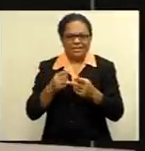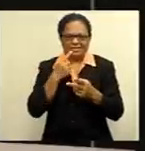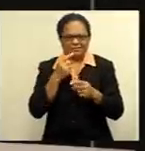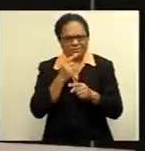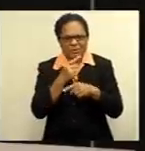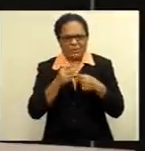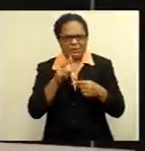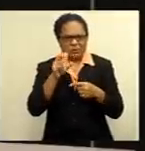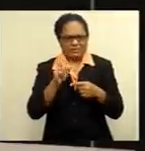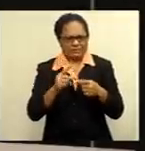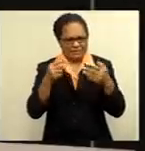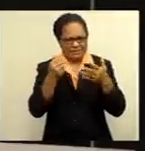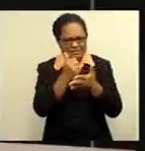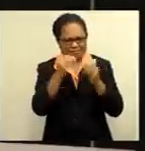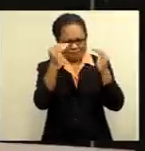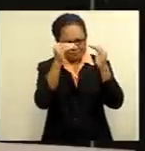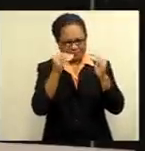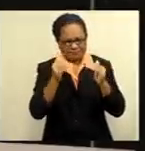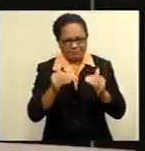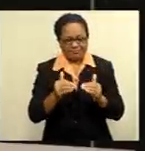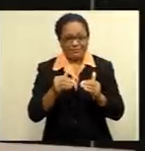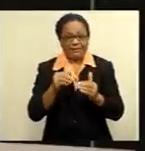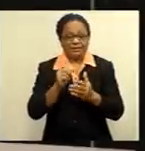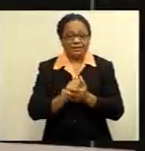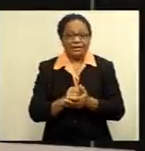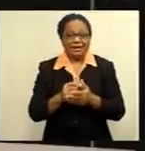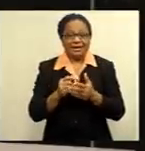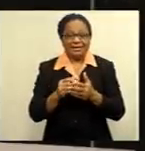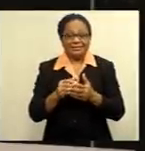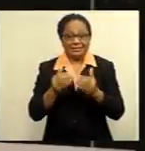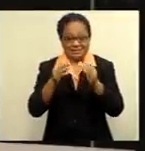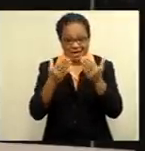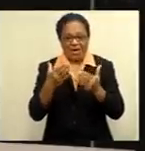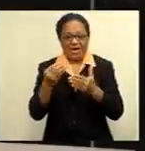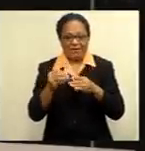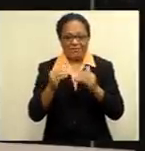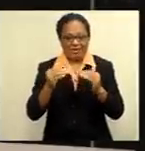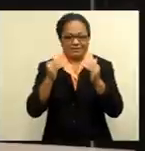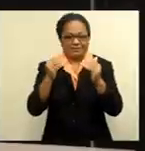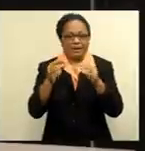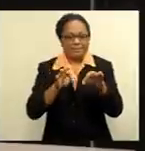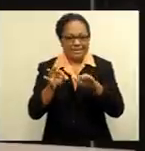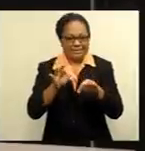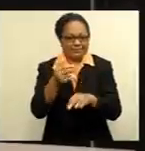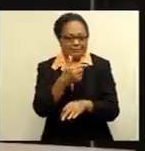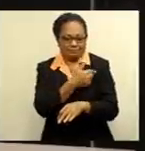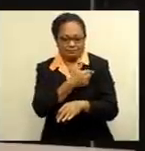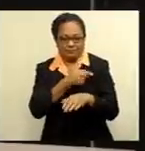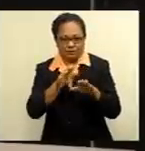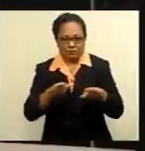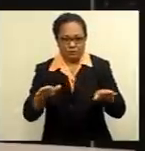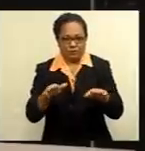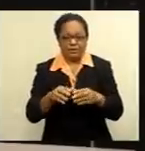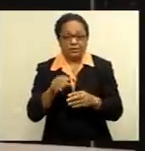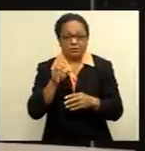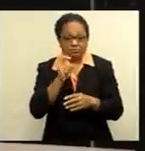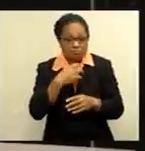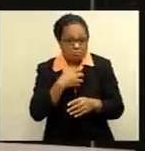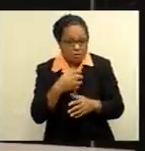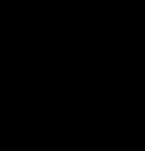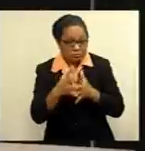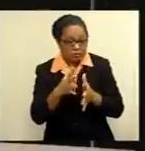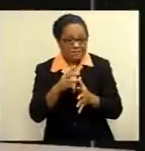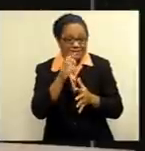and ministry at the advanced planning stage for vaccinating children. For these stories and others, tune in daily to our sister radio station Gold